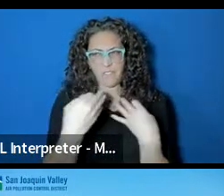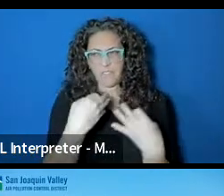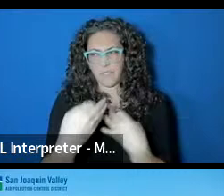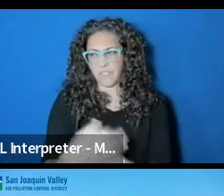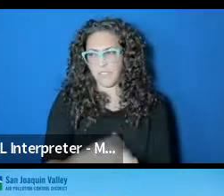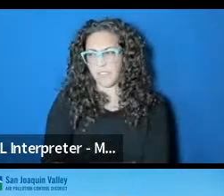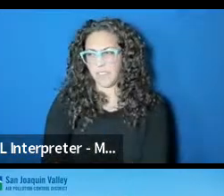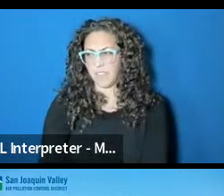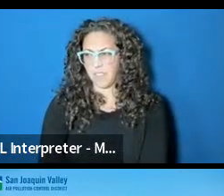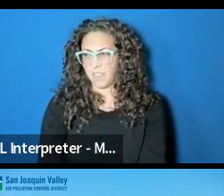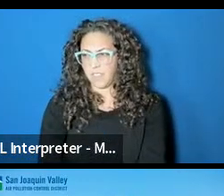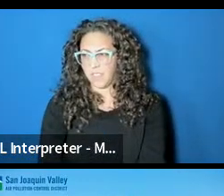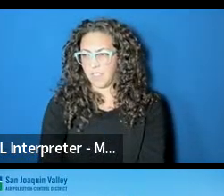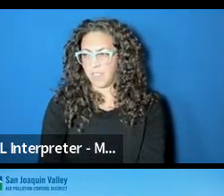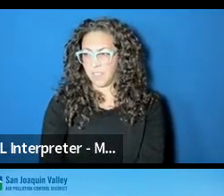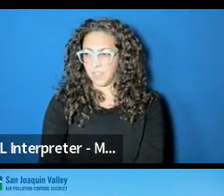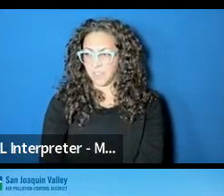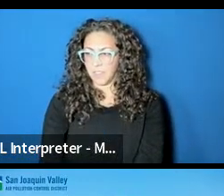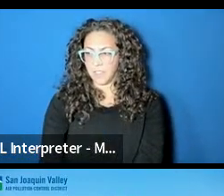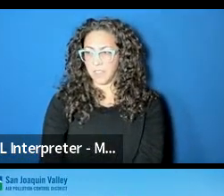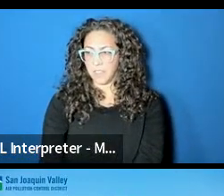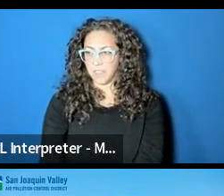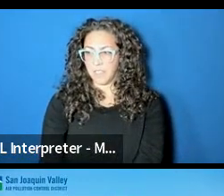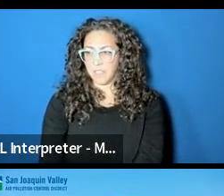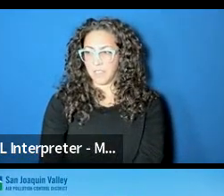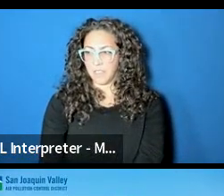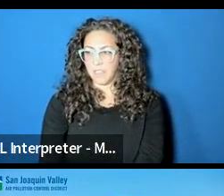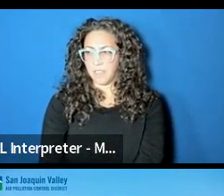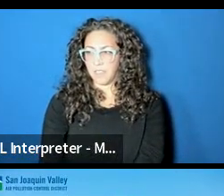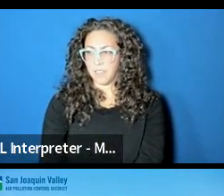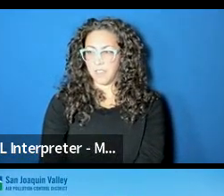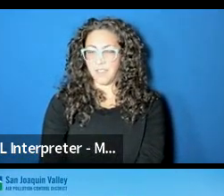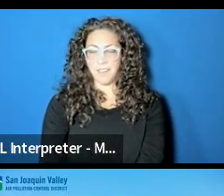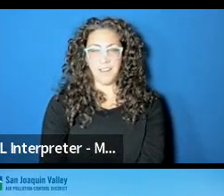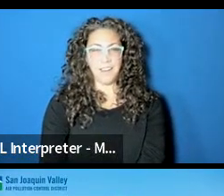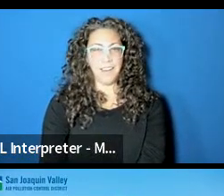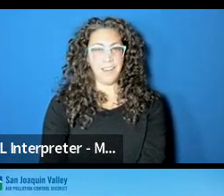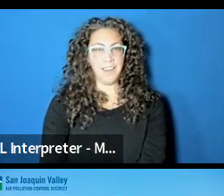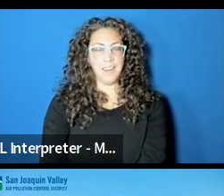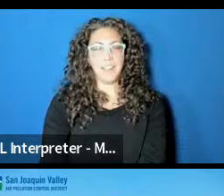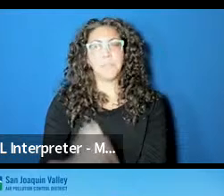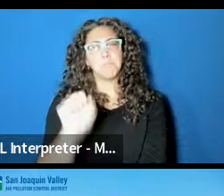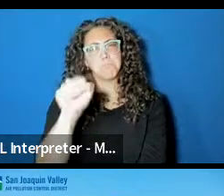Yeah, and I'm actually going to share my screen for this one.